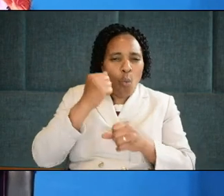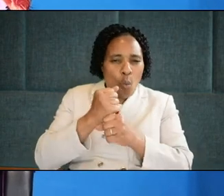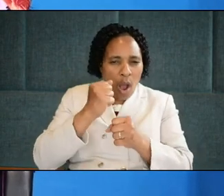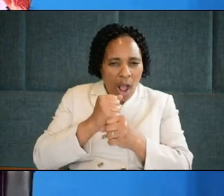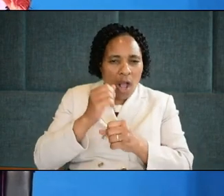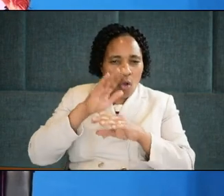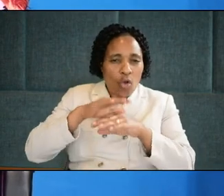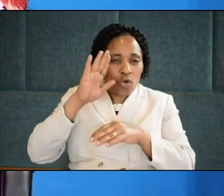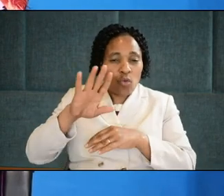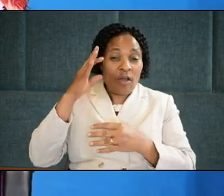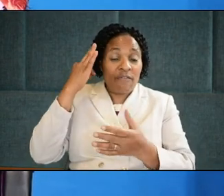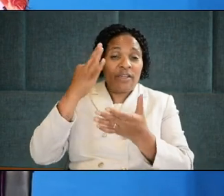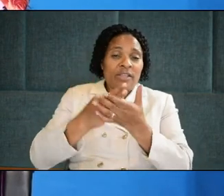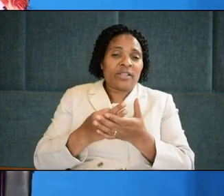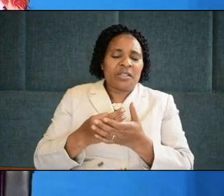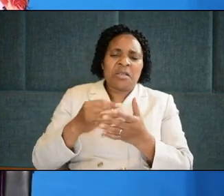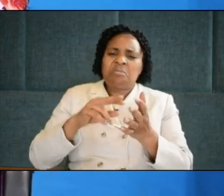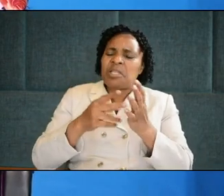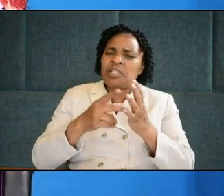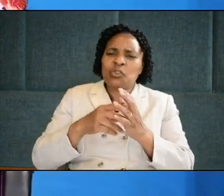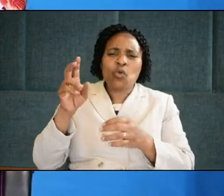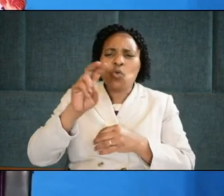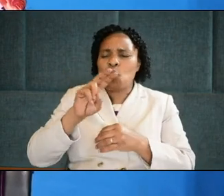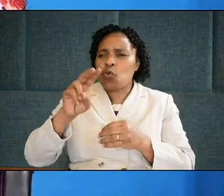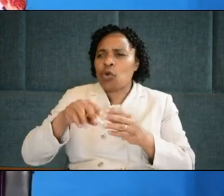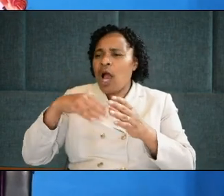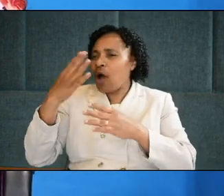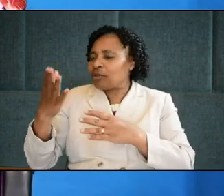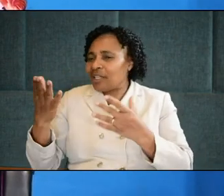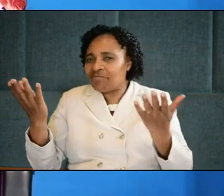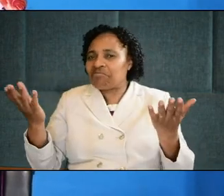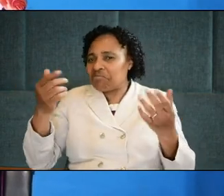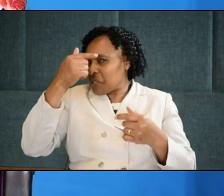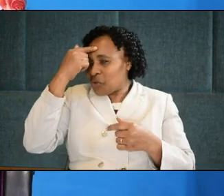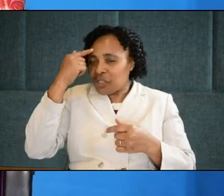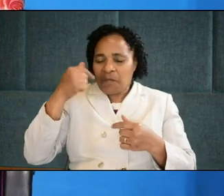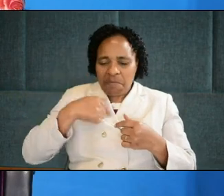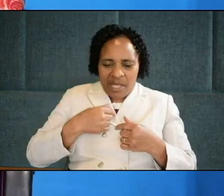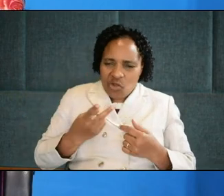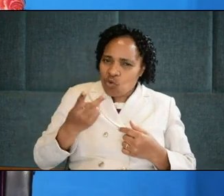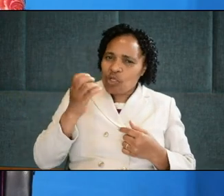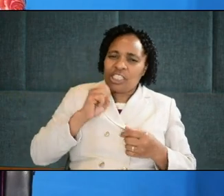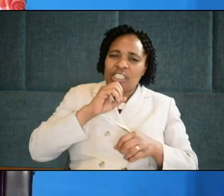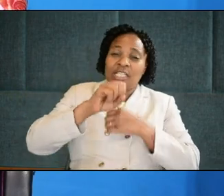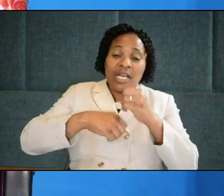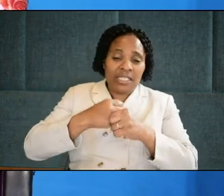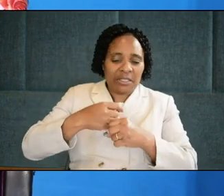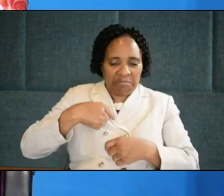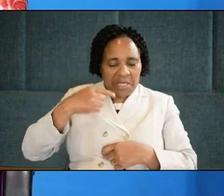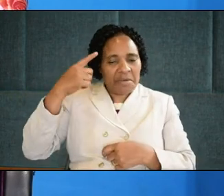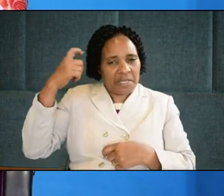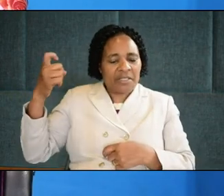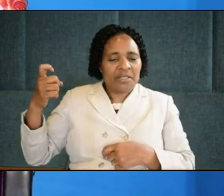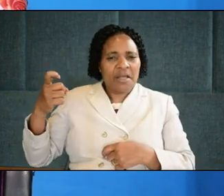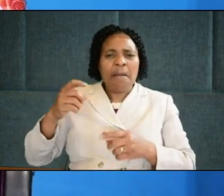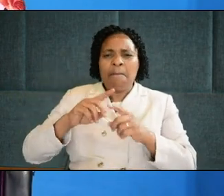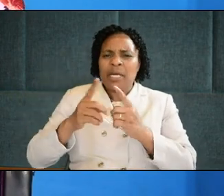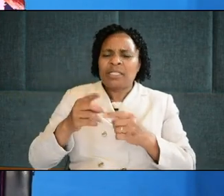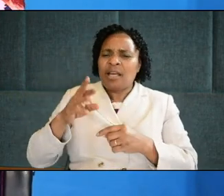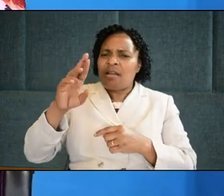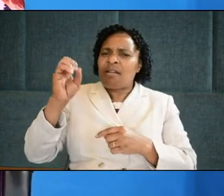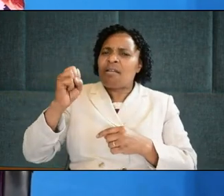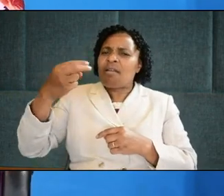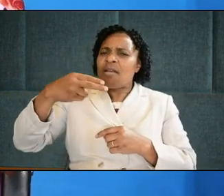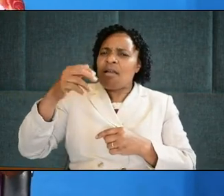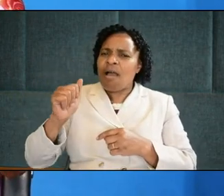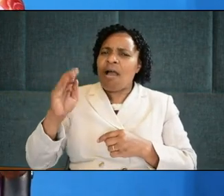faith. Even if it means you're going to look like the outsider, because like I'm just trying to use my imagination. Rahab trying the